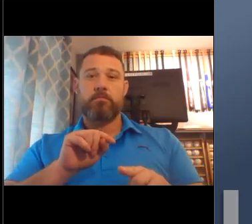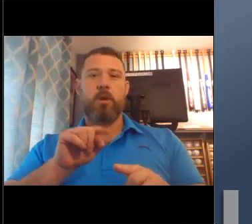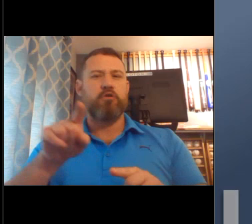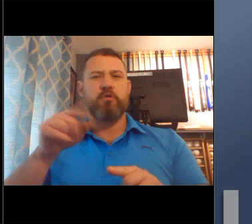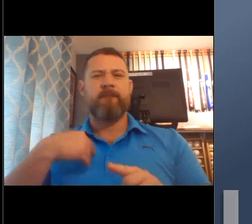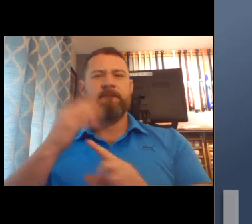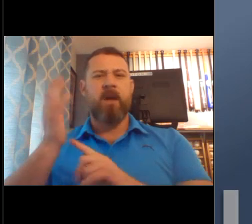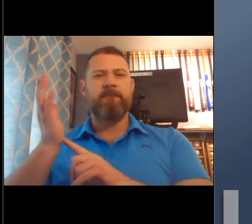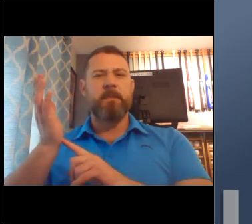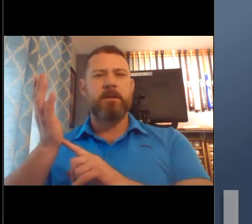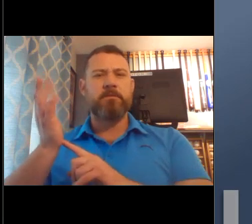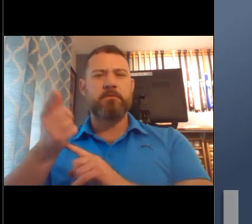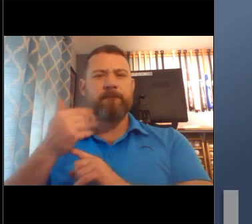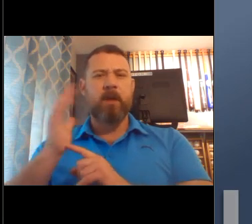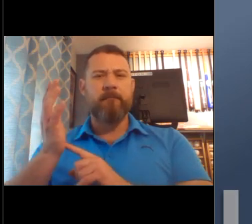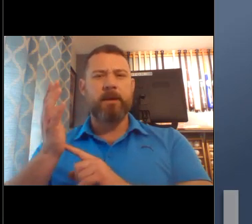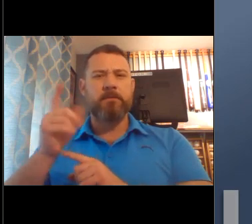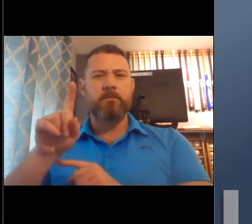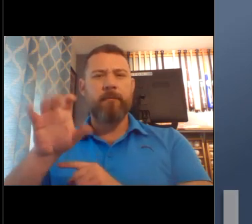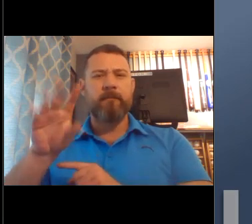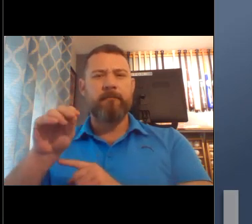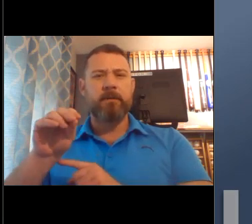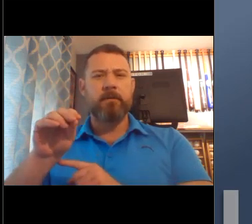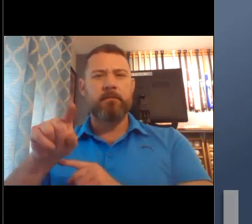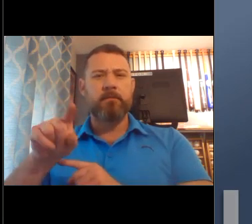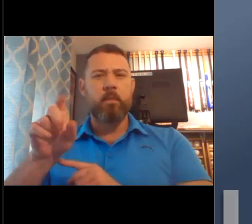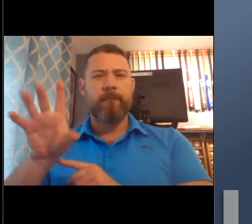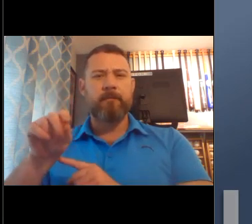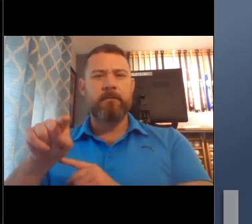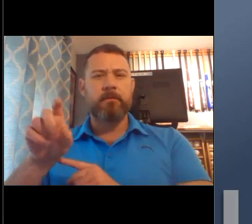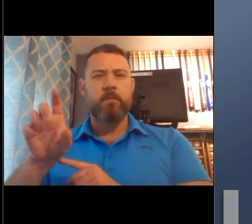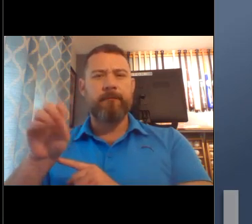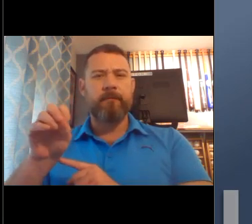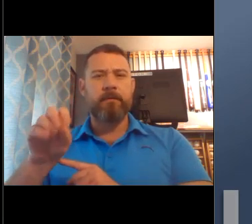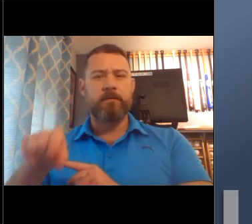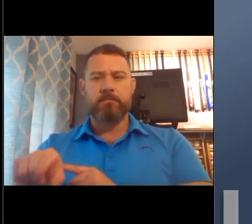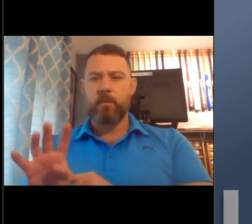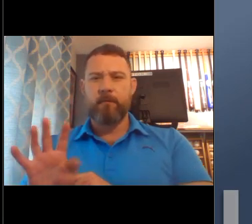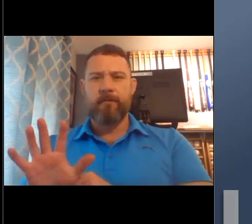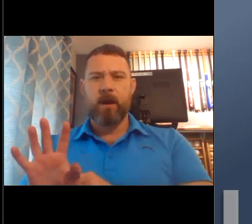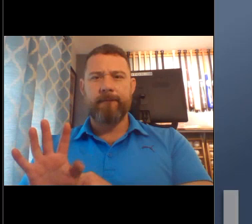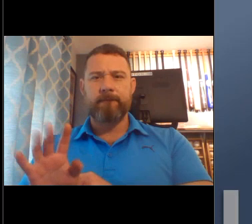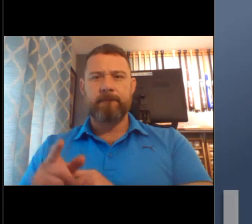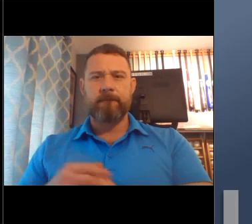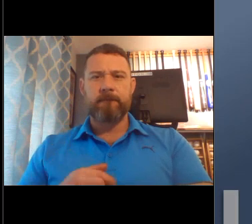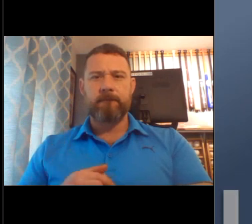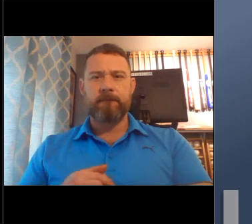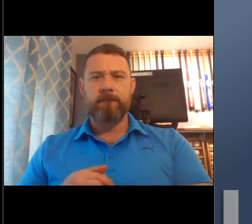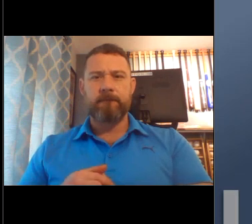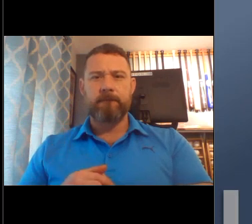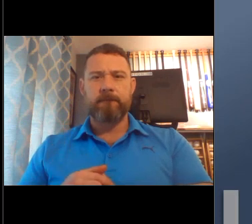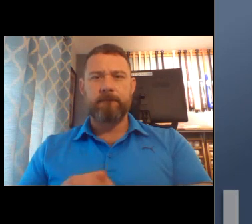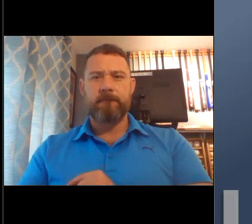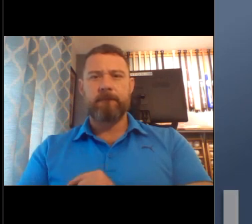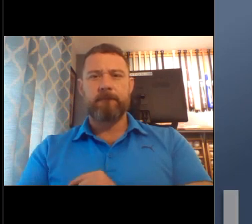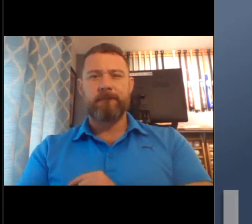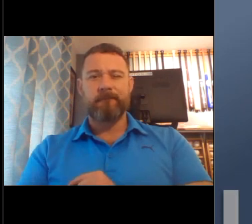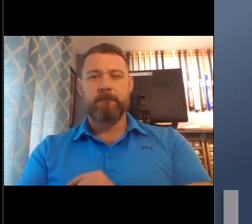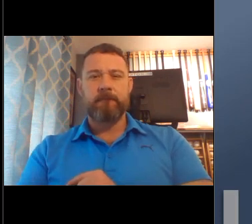anything, I just want to say a couple of quick things. First, I want to make sure that we thank our gracious host,